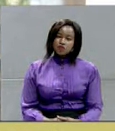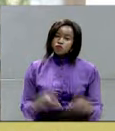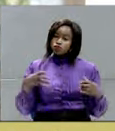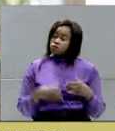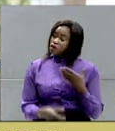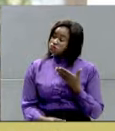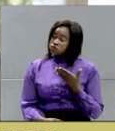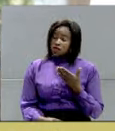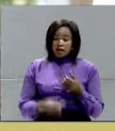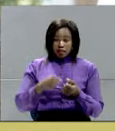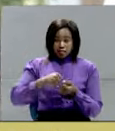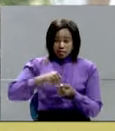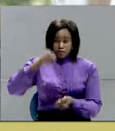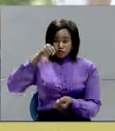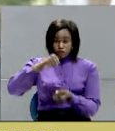Diploma holders,